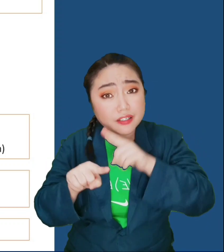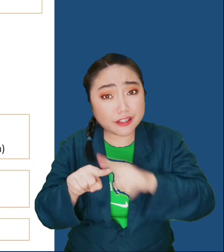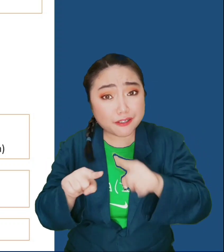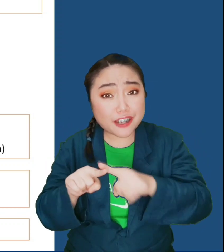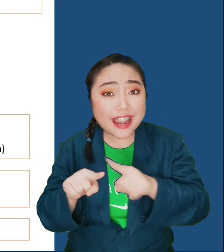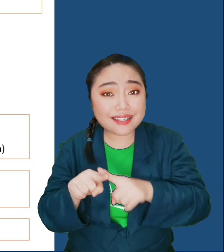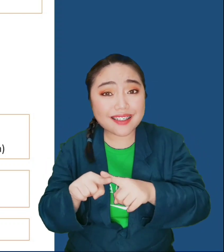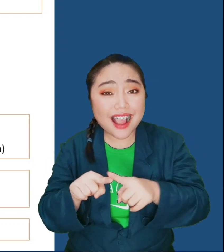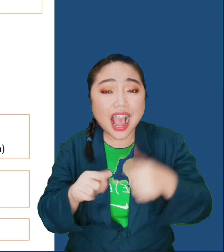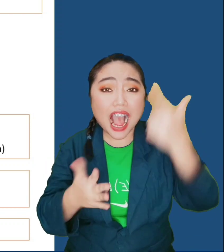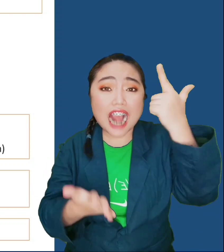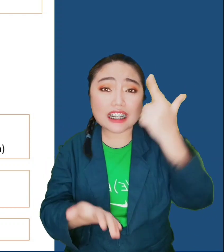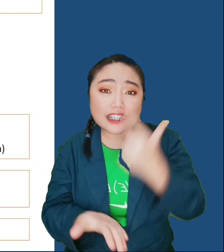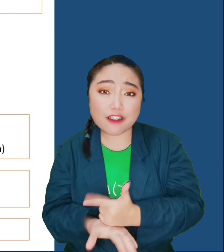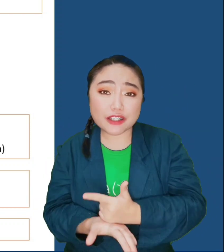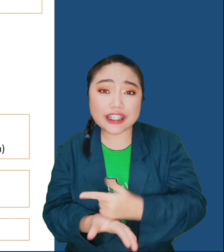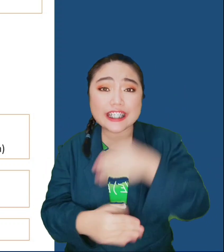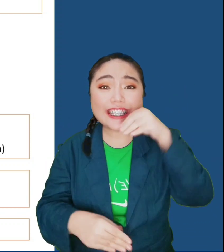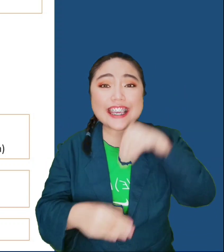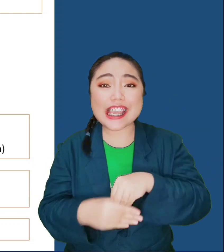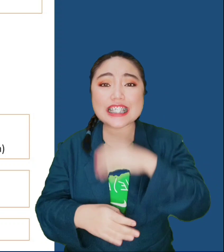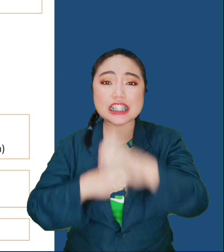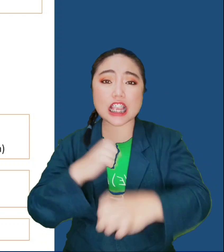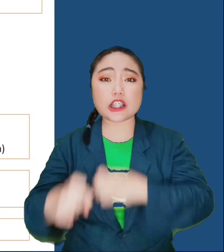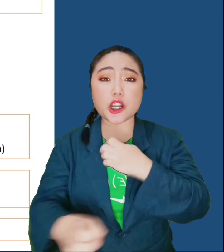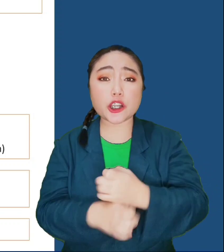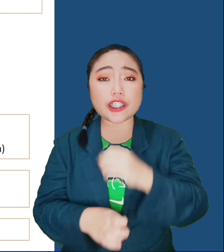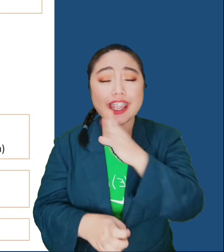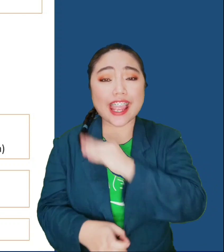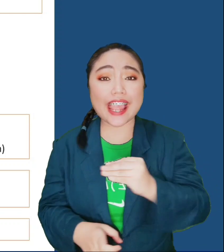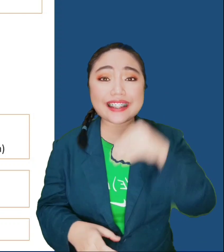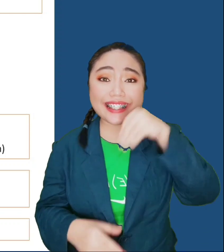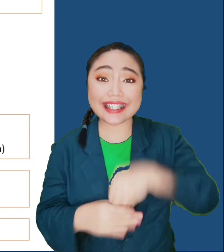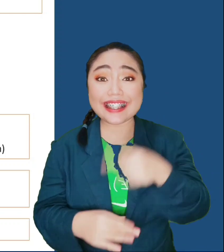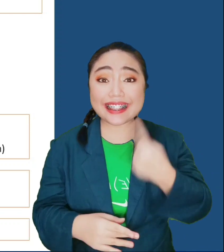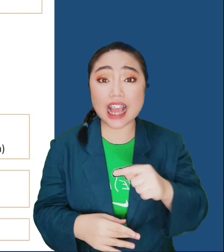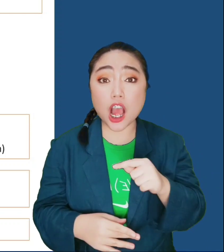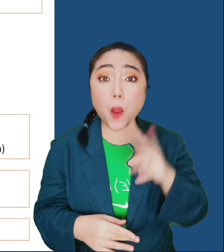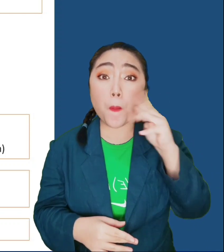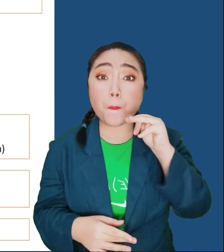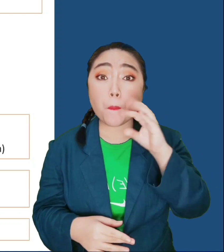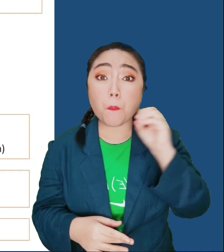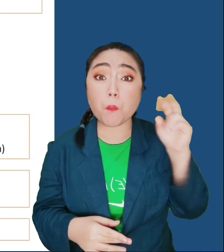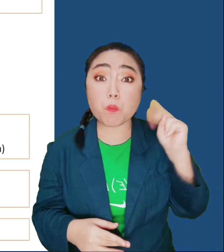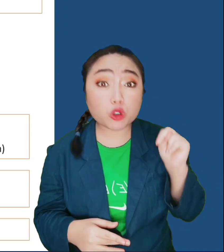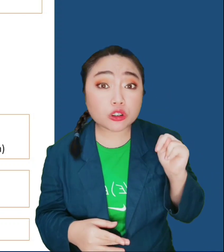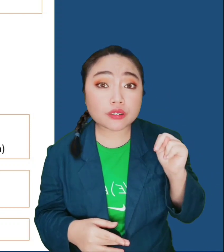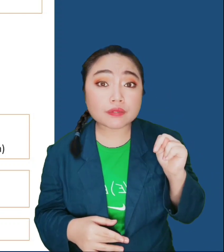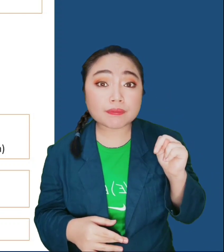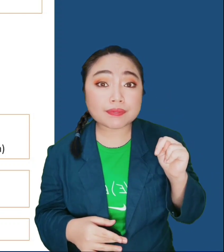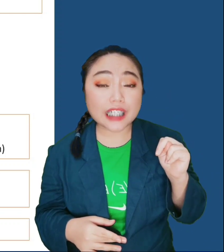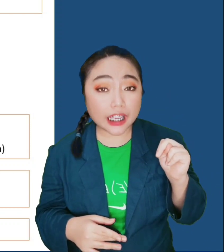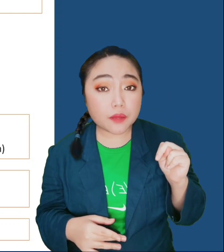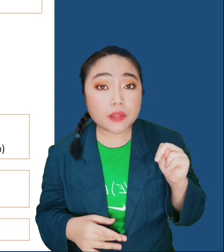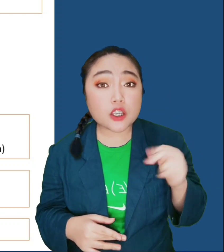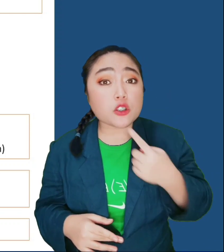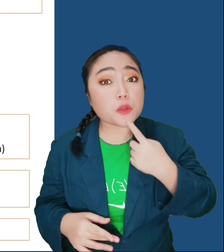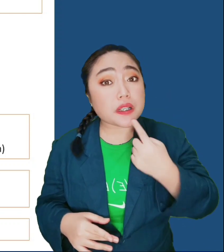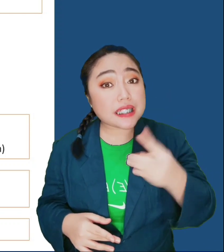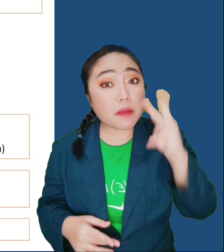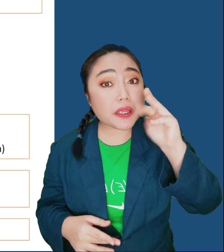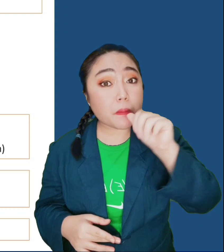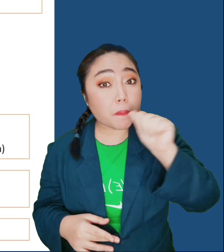of differences in gravity in Earth and in the